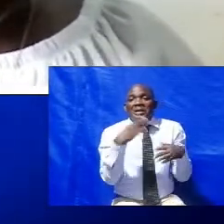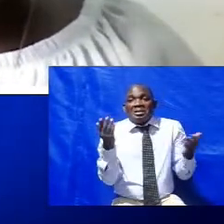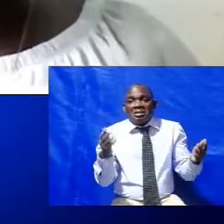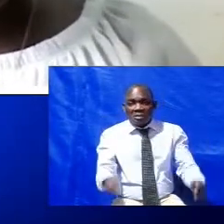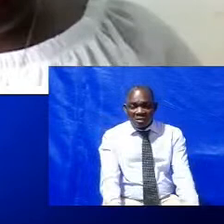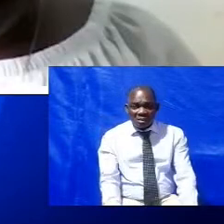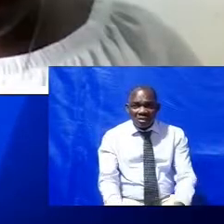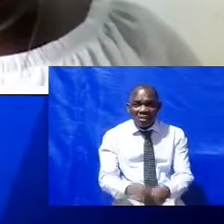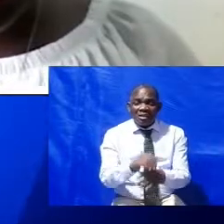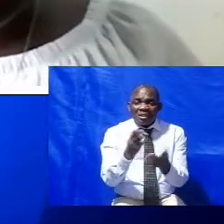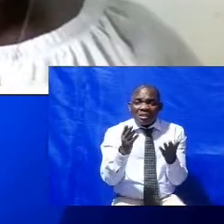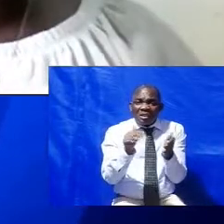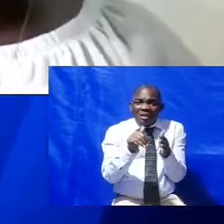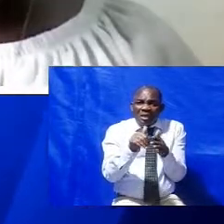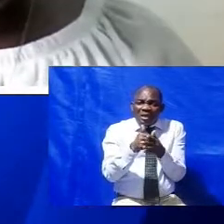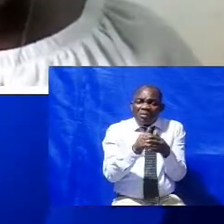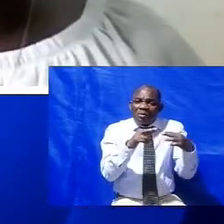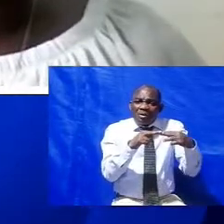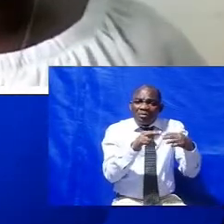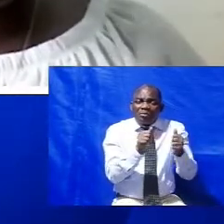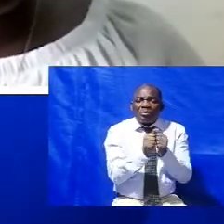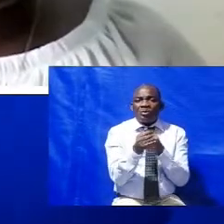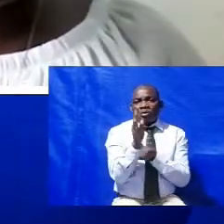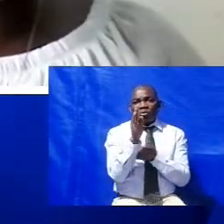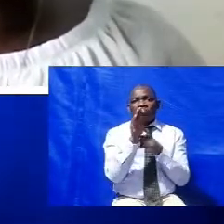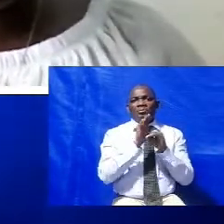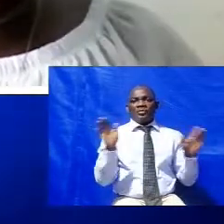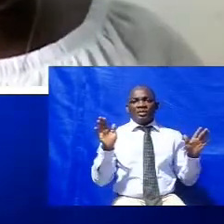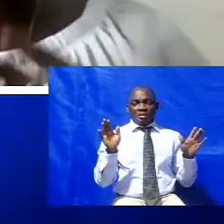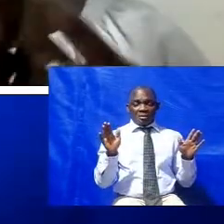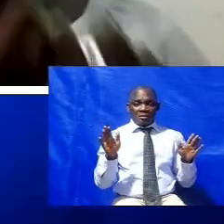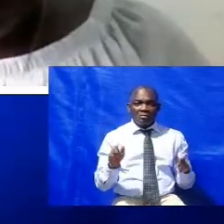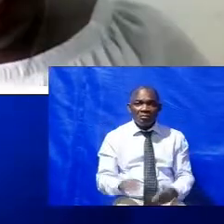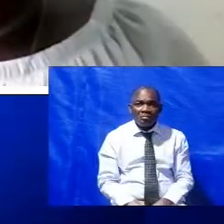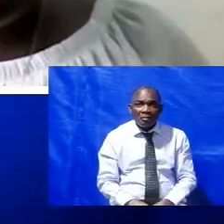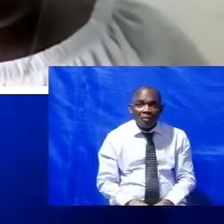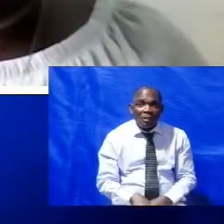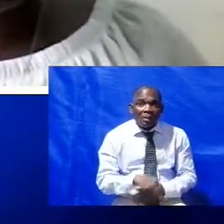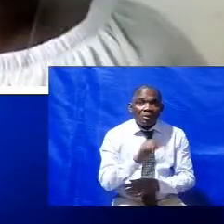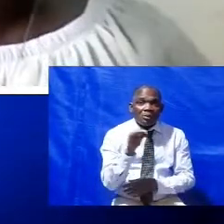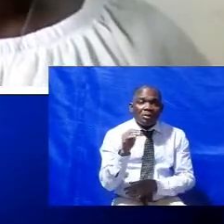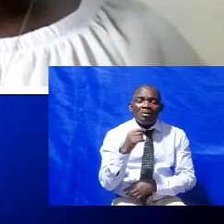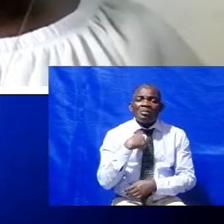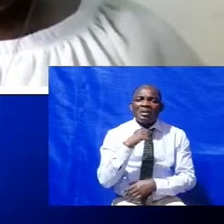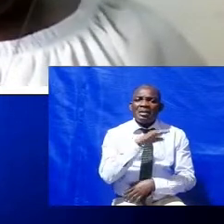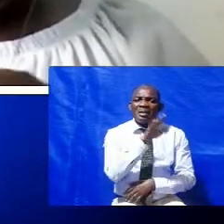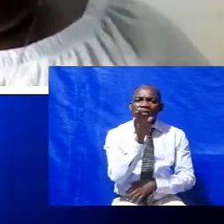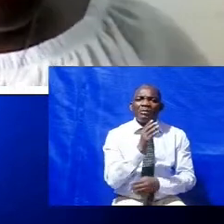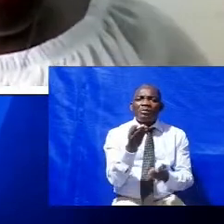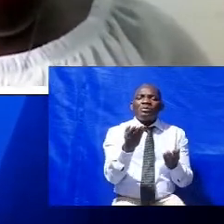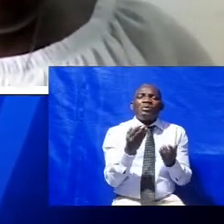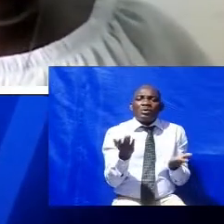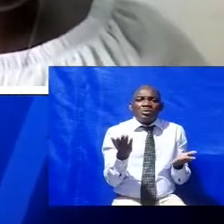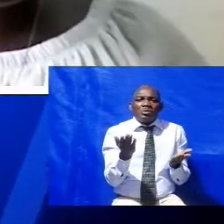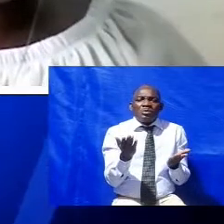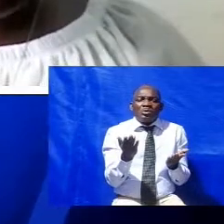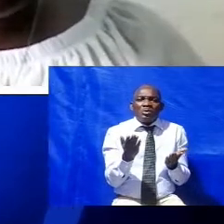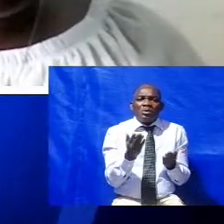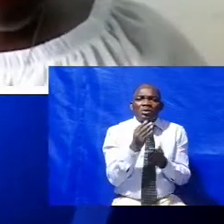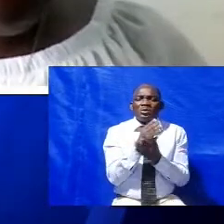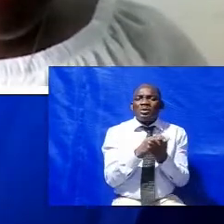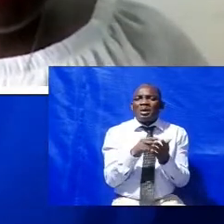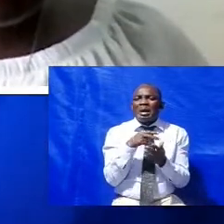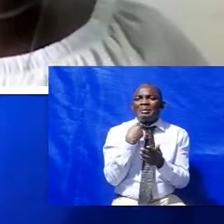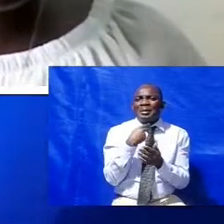be good, others may not be good. Mm. So this is my relationship, me with God, you see. And I don't want to